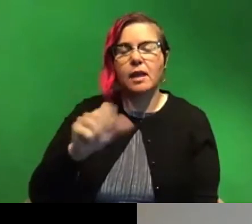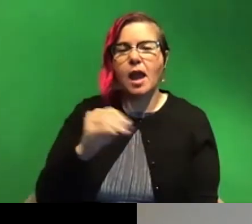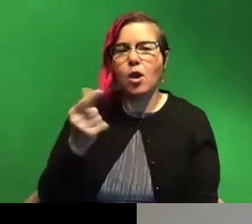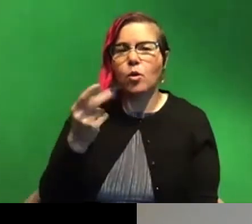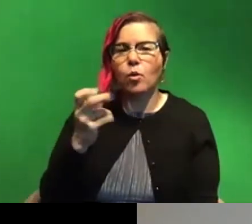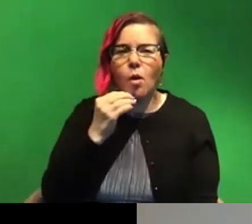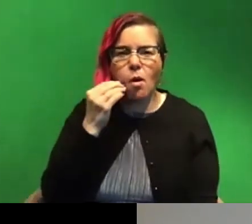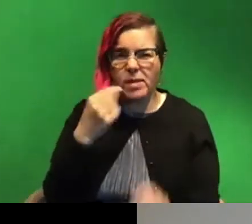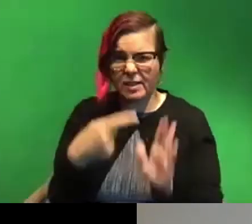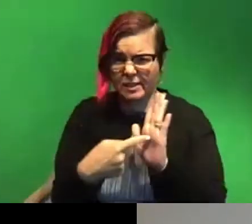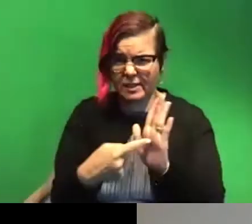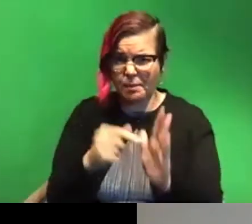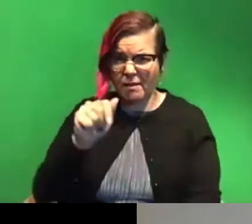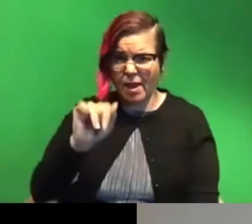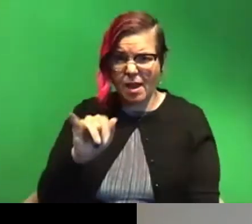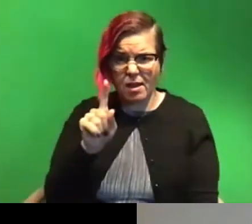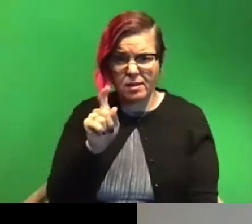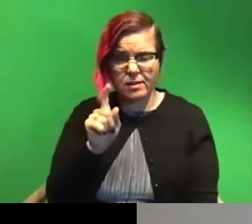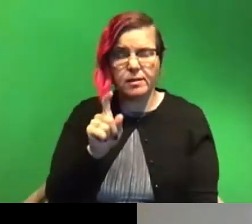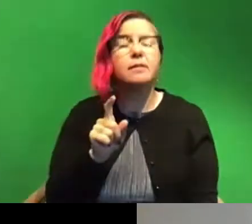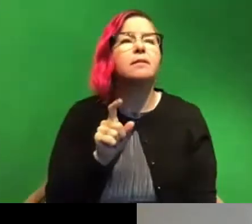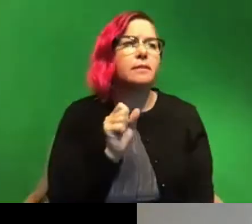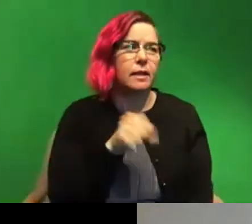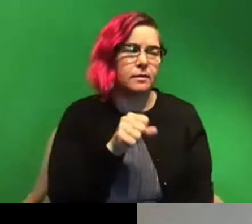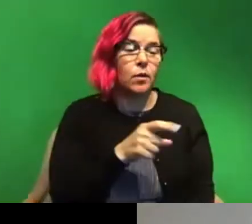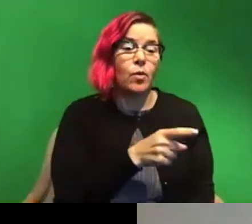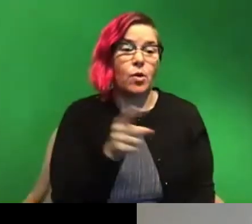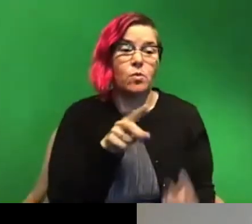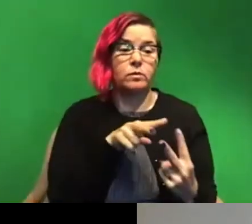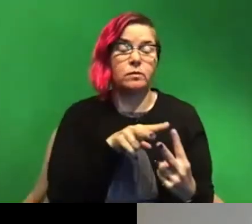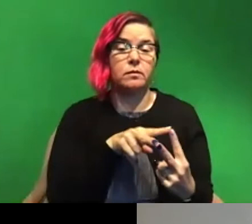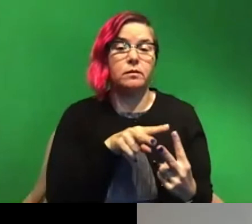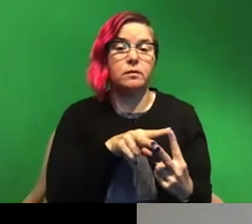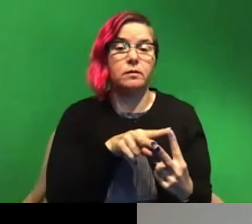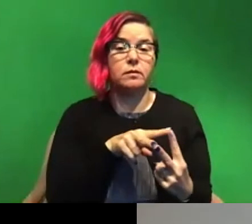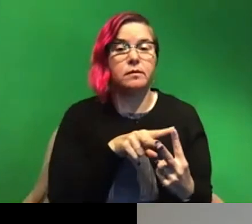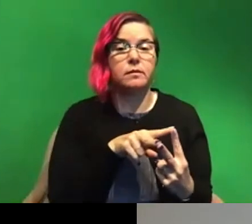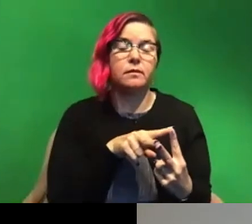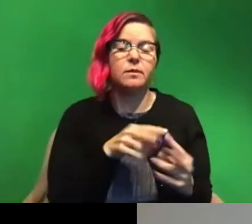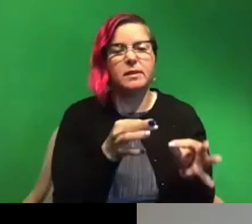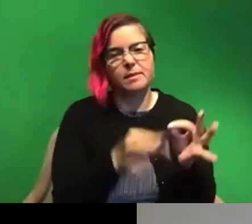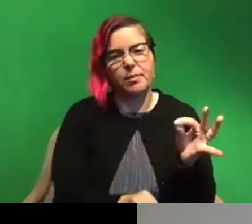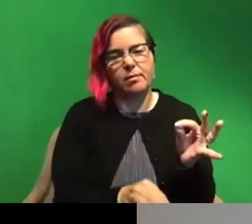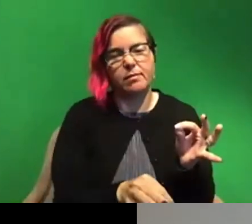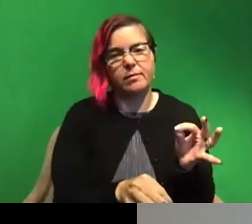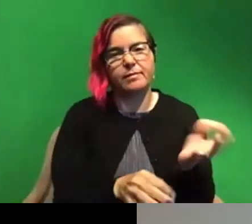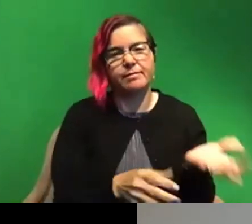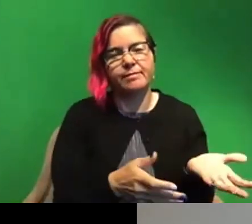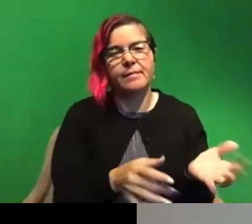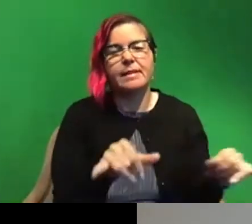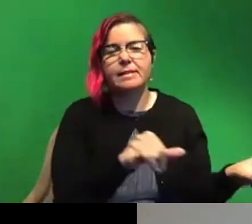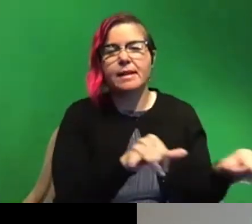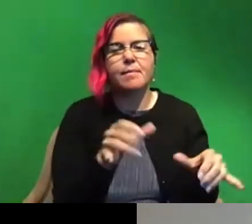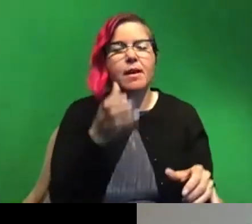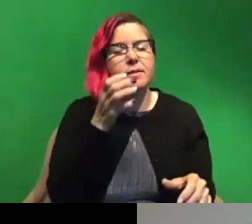AI? Yes. So those are fairly simple, and it's the same thing that you have